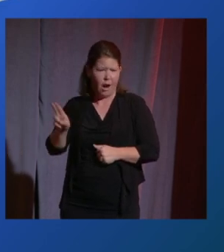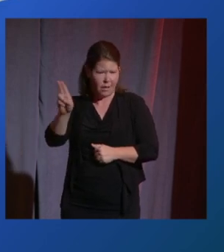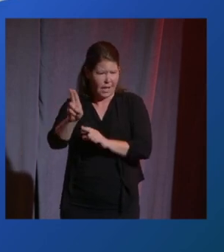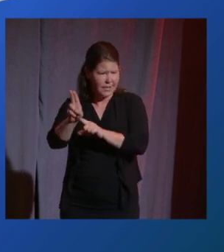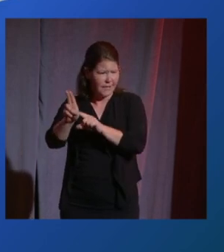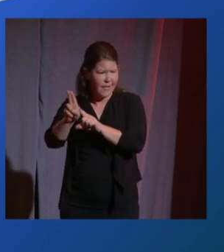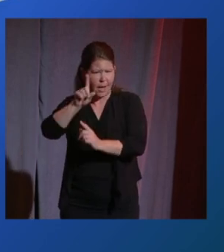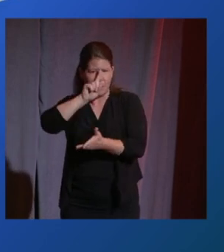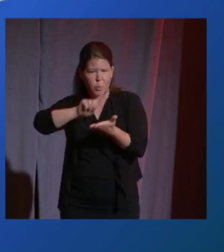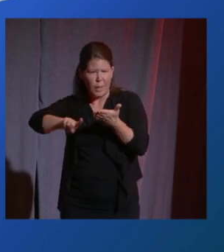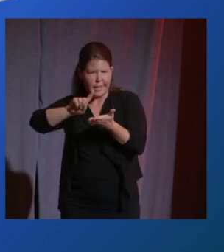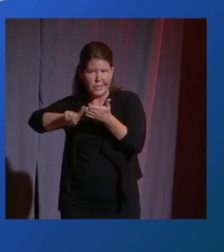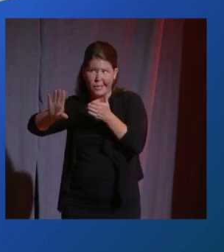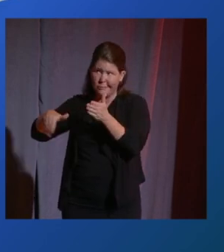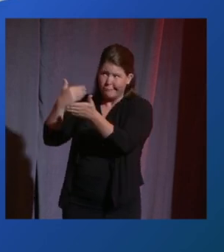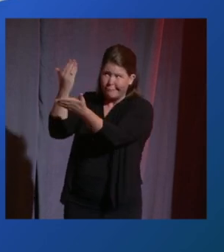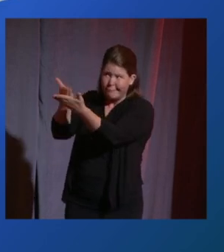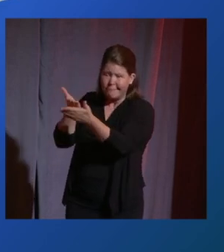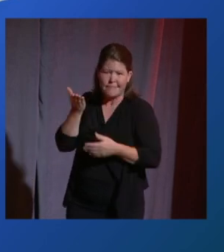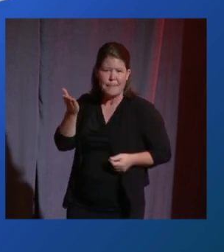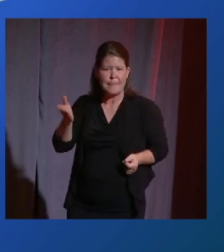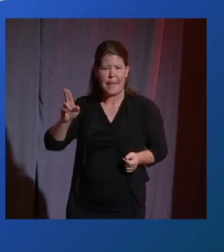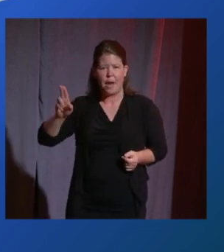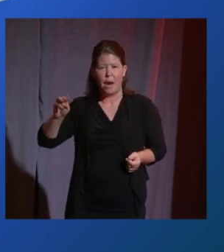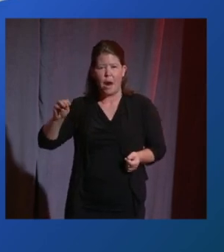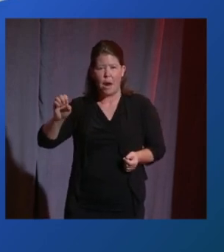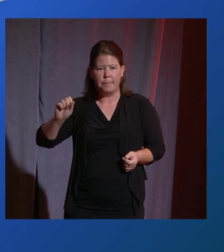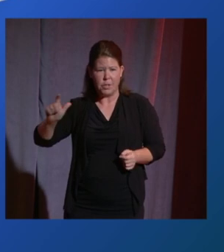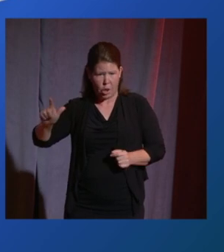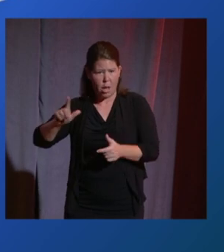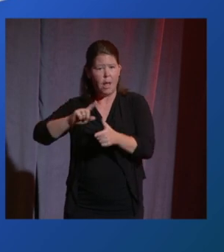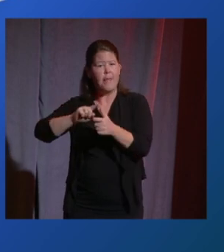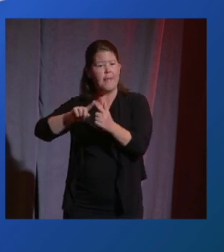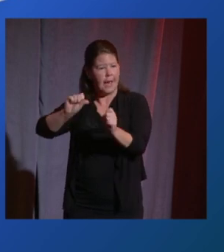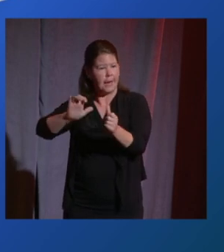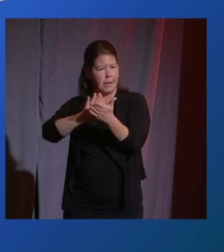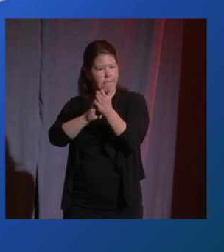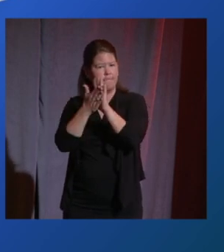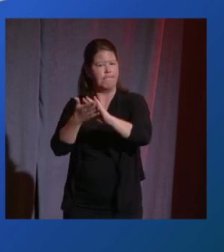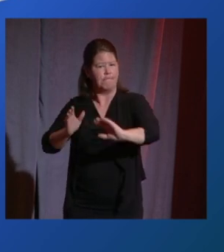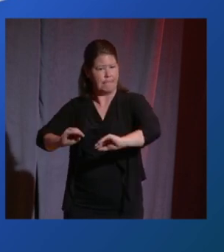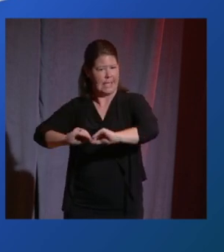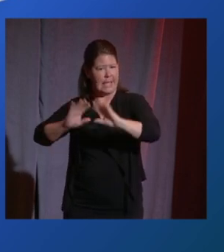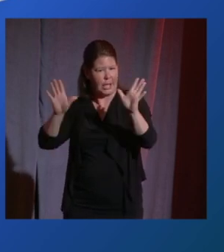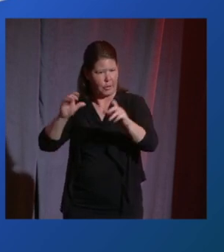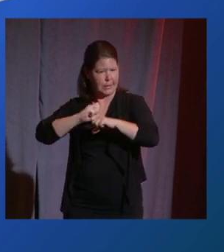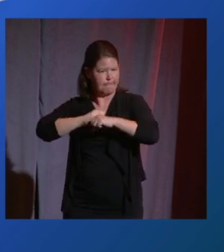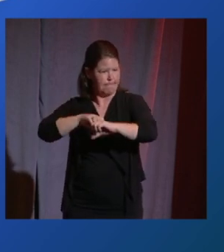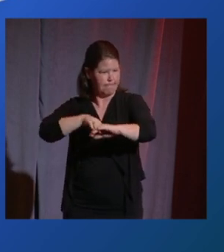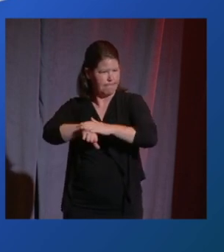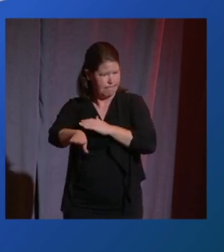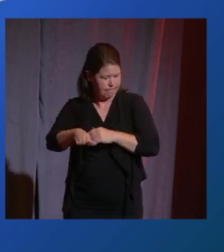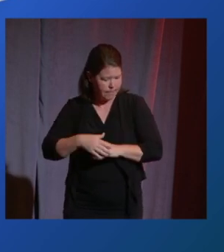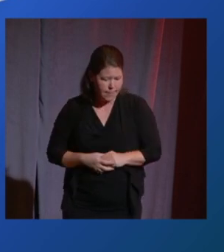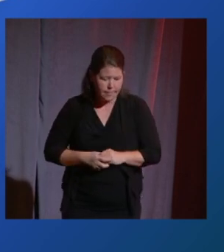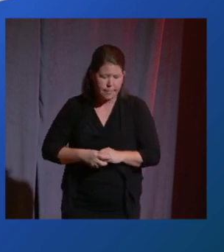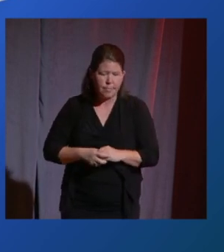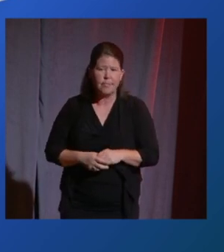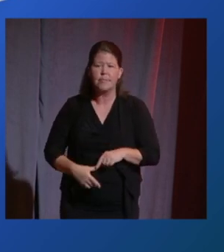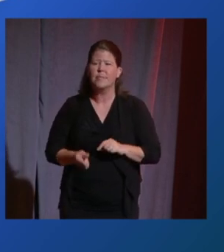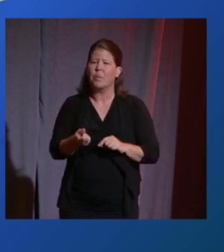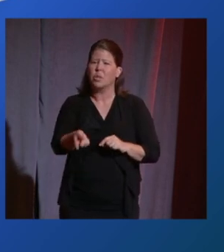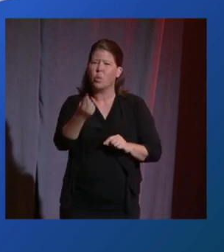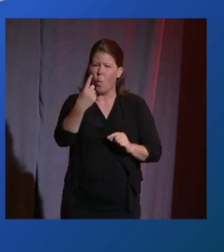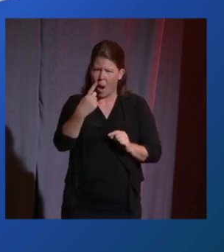clearance and so during my undergrad I actually performed some unclassified research on a project called the AI